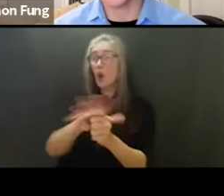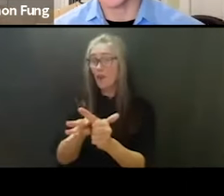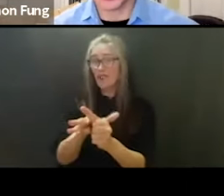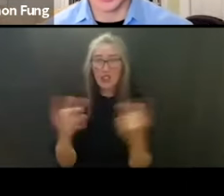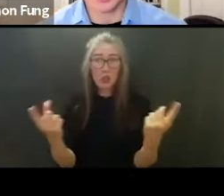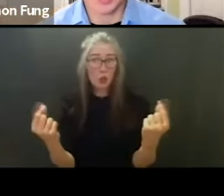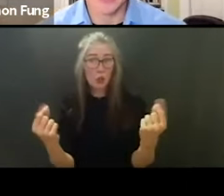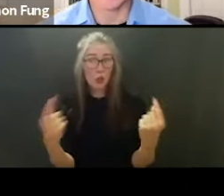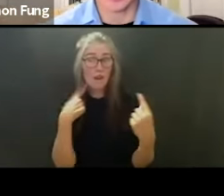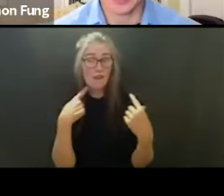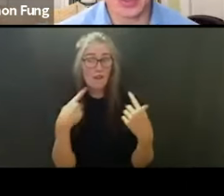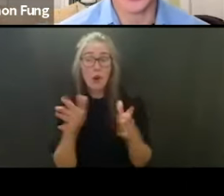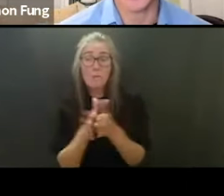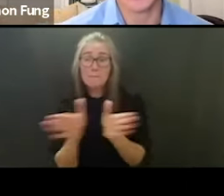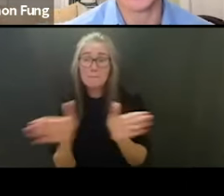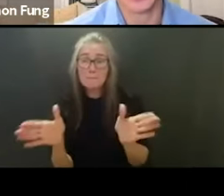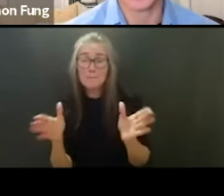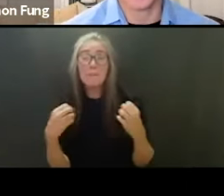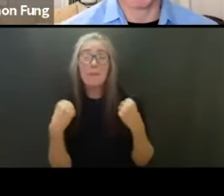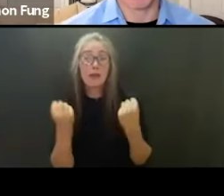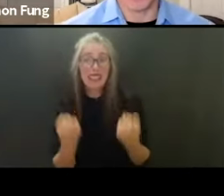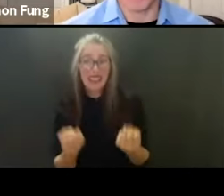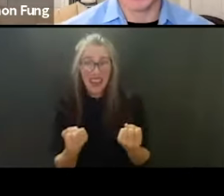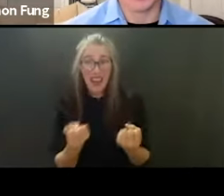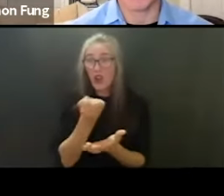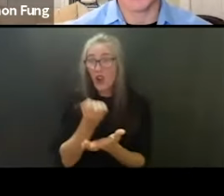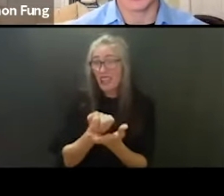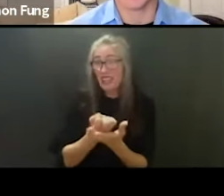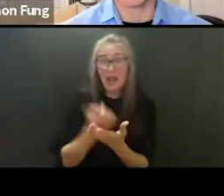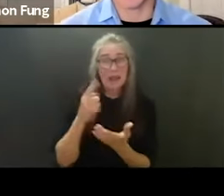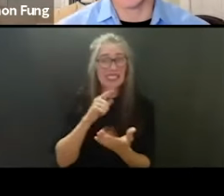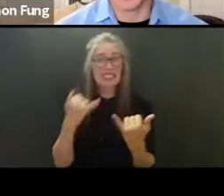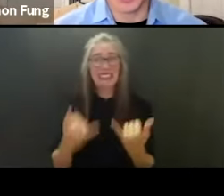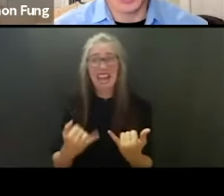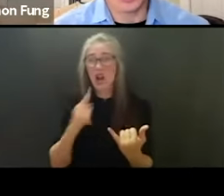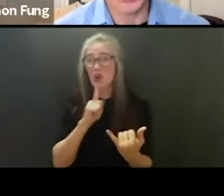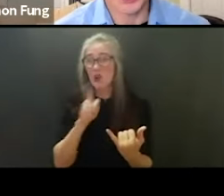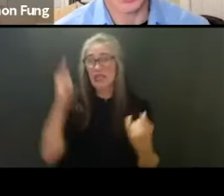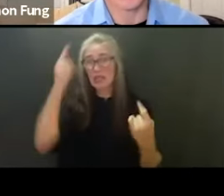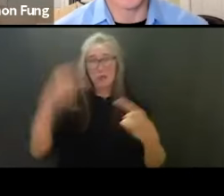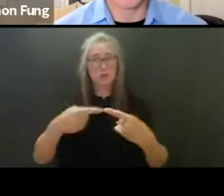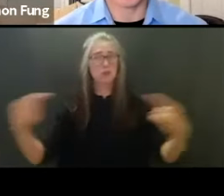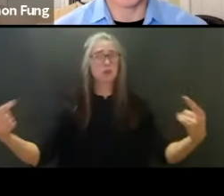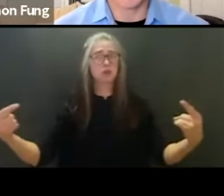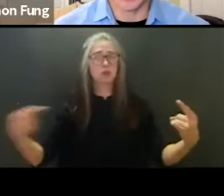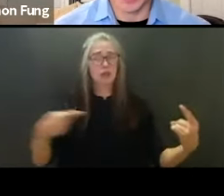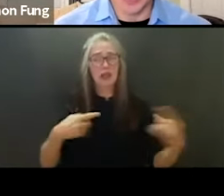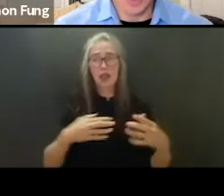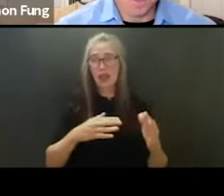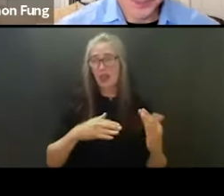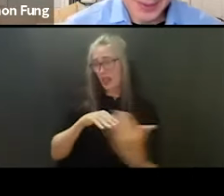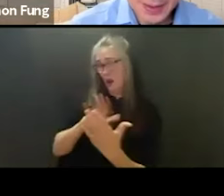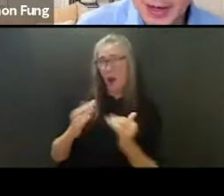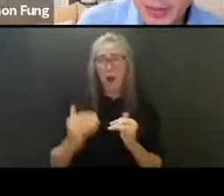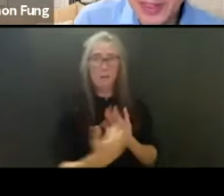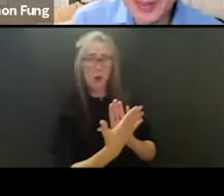to handling COVID-19, the appropriate public health and economic policies with regard to the current pandemic.